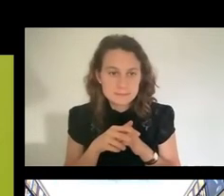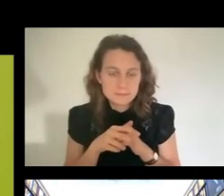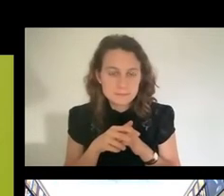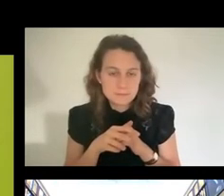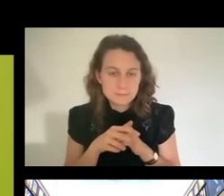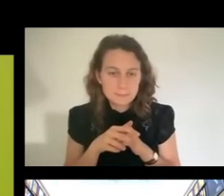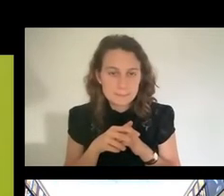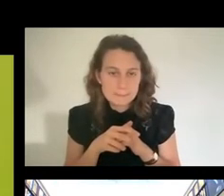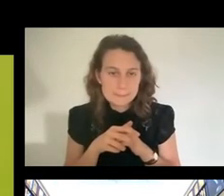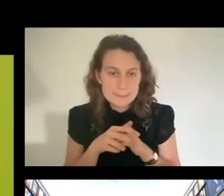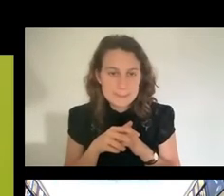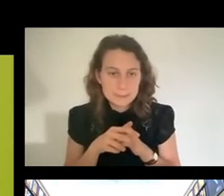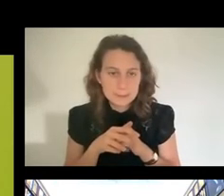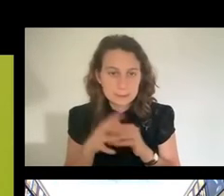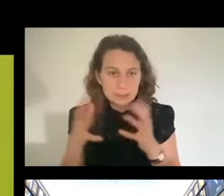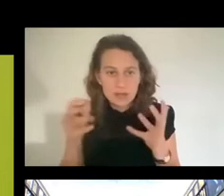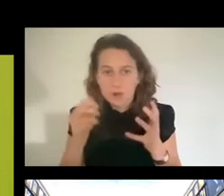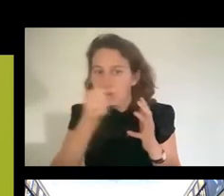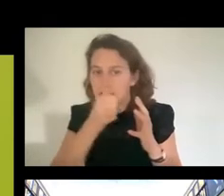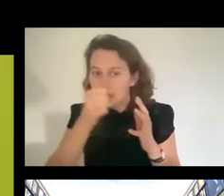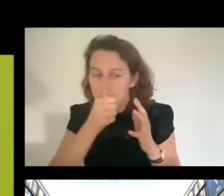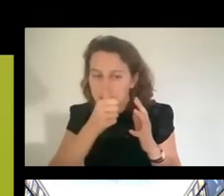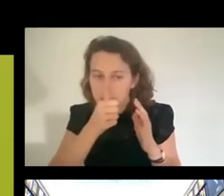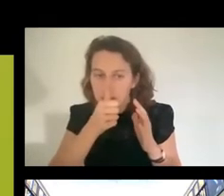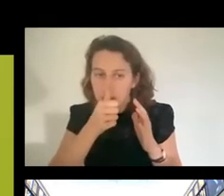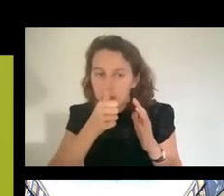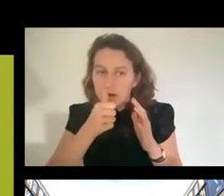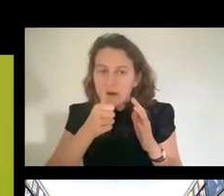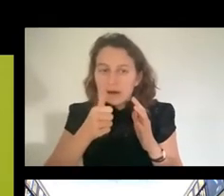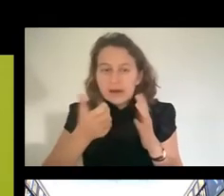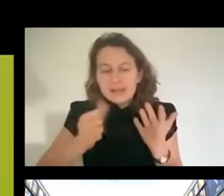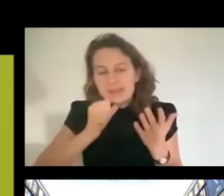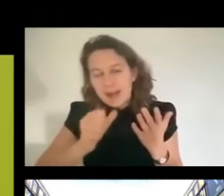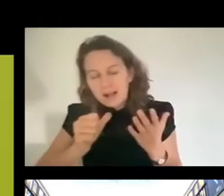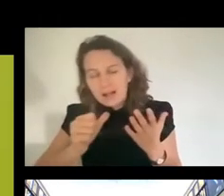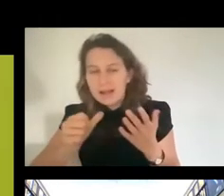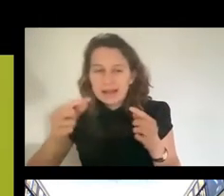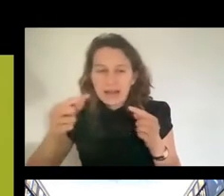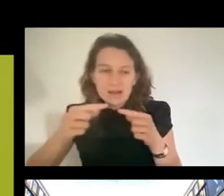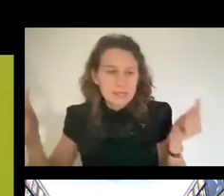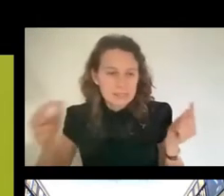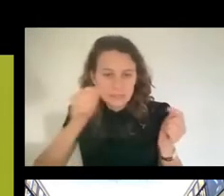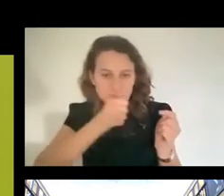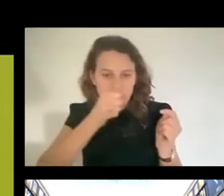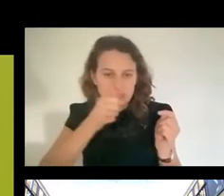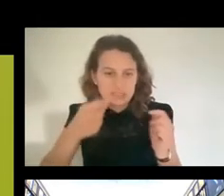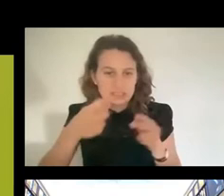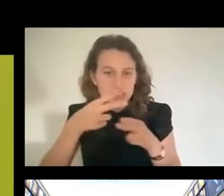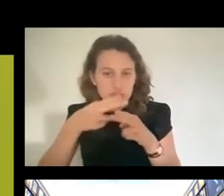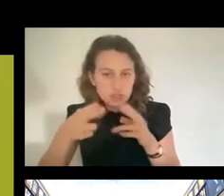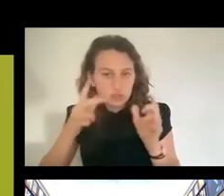like in one of the animations, Pluritus, it's sort of an anti-animation almost. And this is moving a little quicker, but in some of